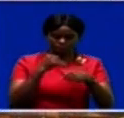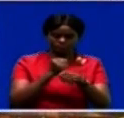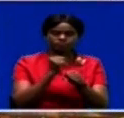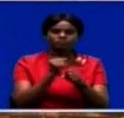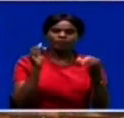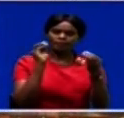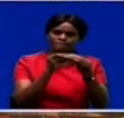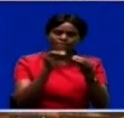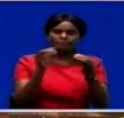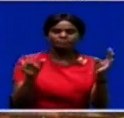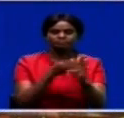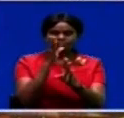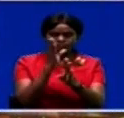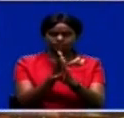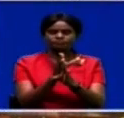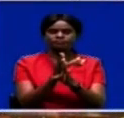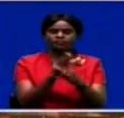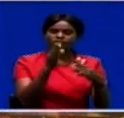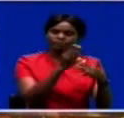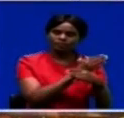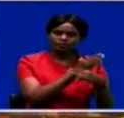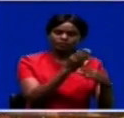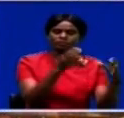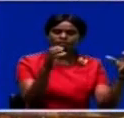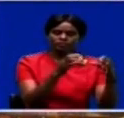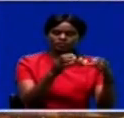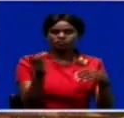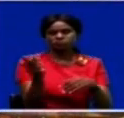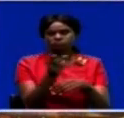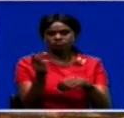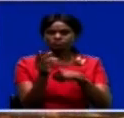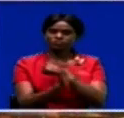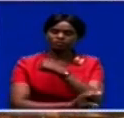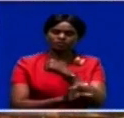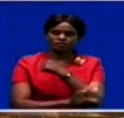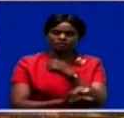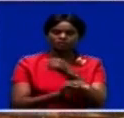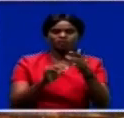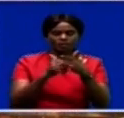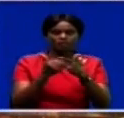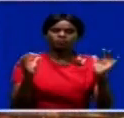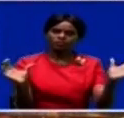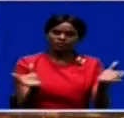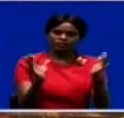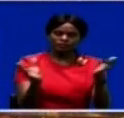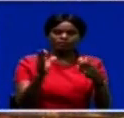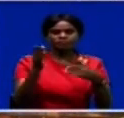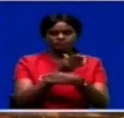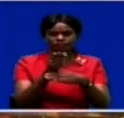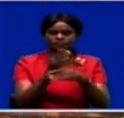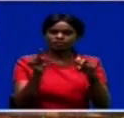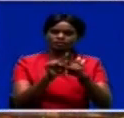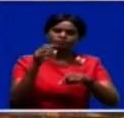direct interaction between the business communities in the 2 countries through the promotion of trade and investment